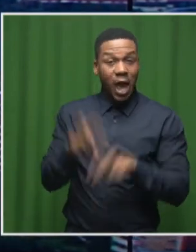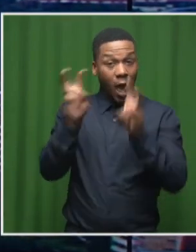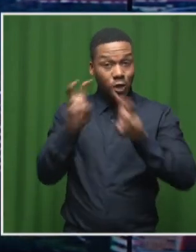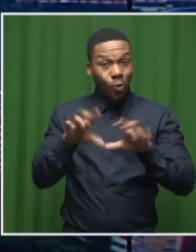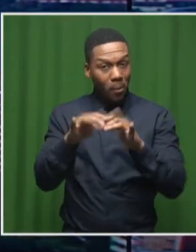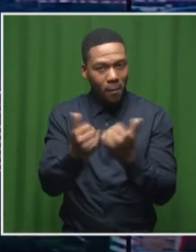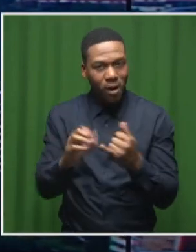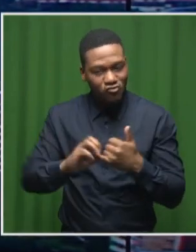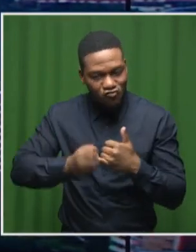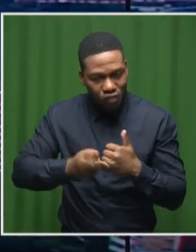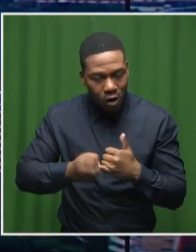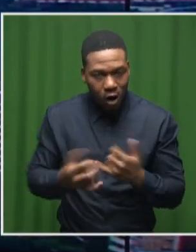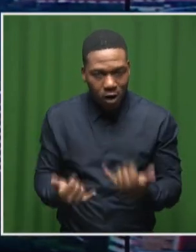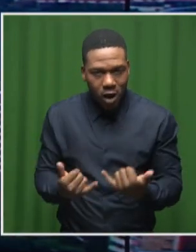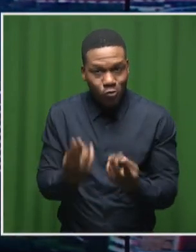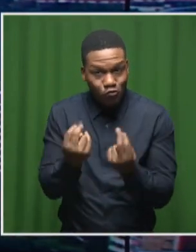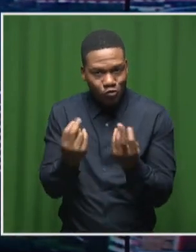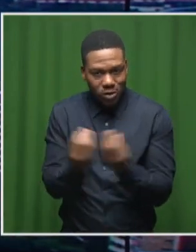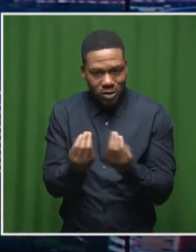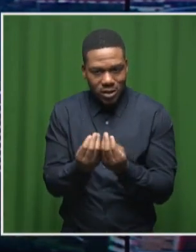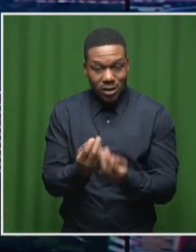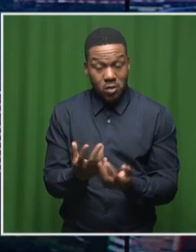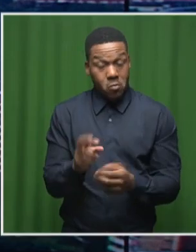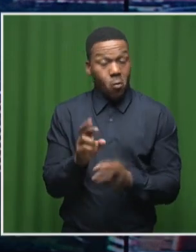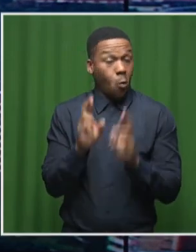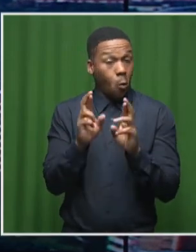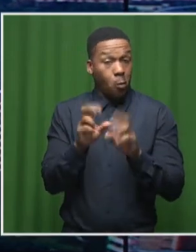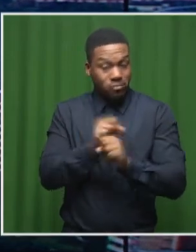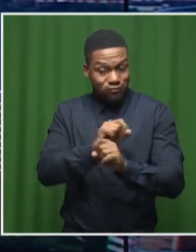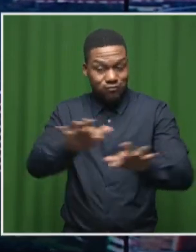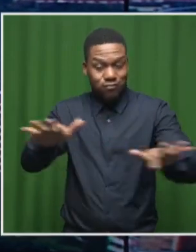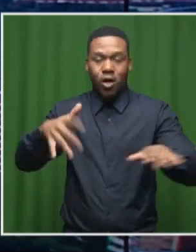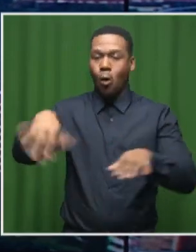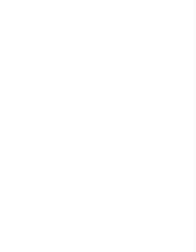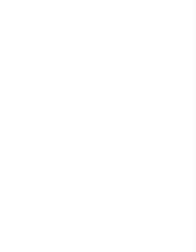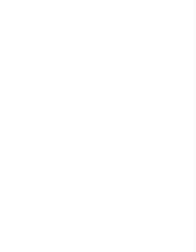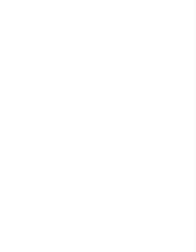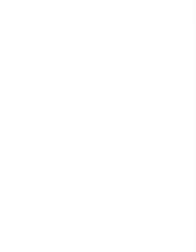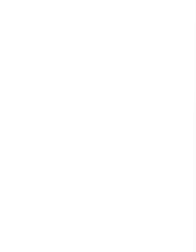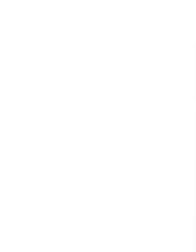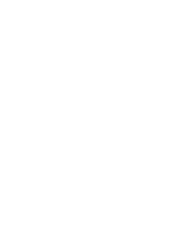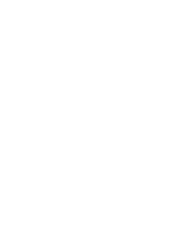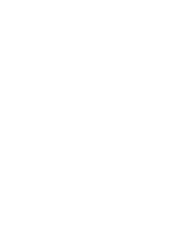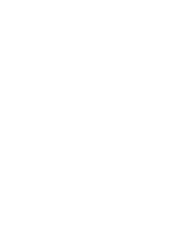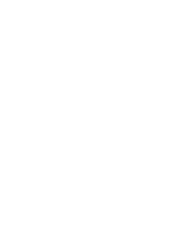and hopefully be spread out around the rest of the country. But for those that have smart meters.